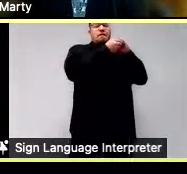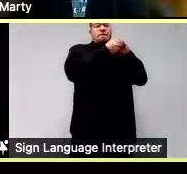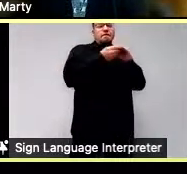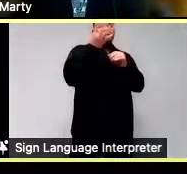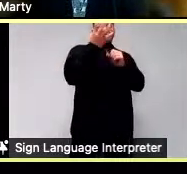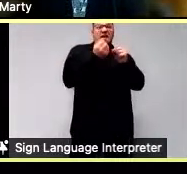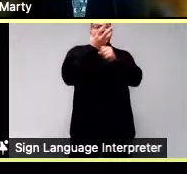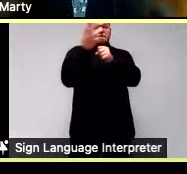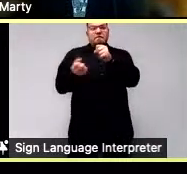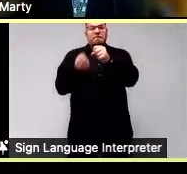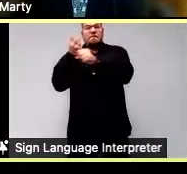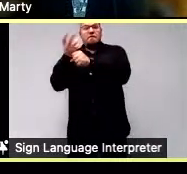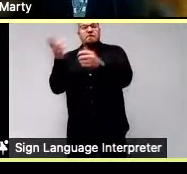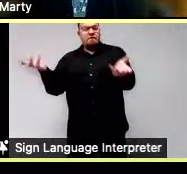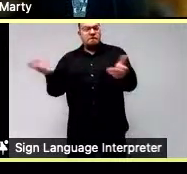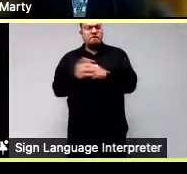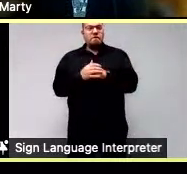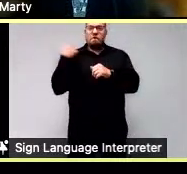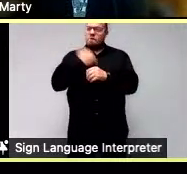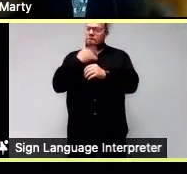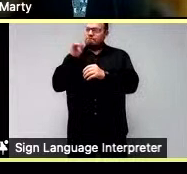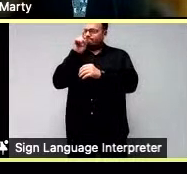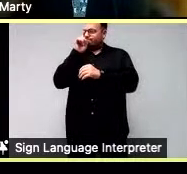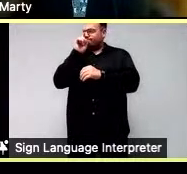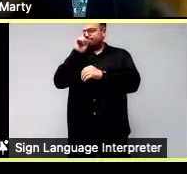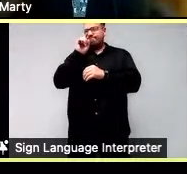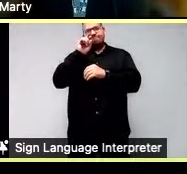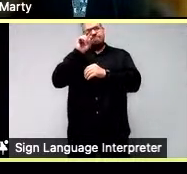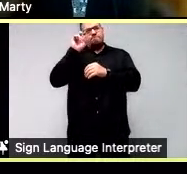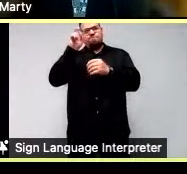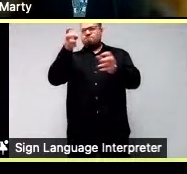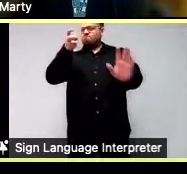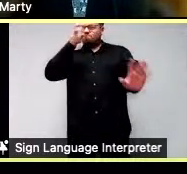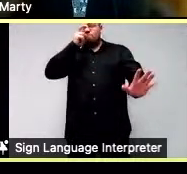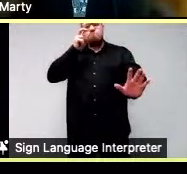schedule. Religiously, we stuck to that schedule because we knew